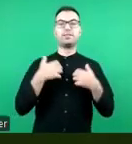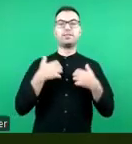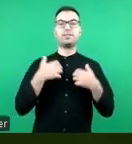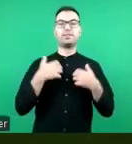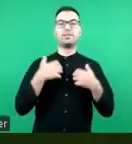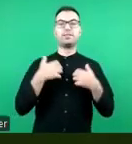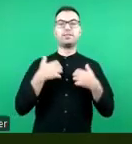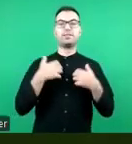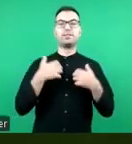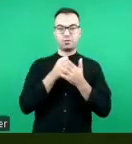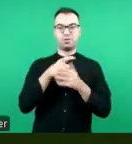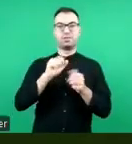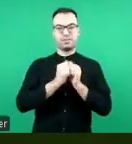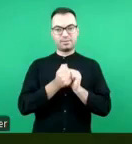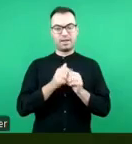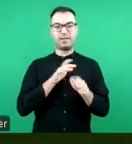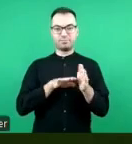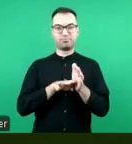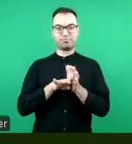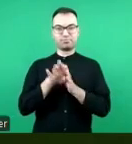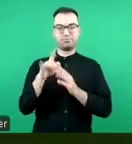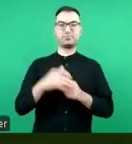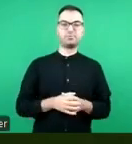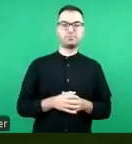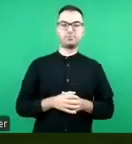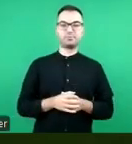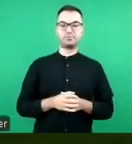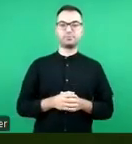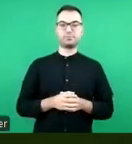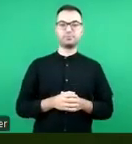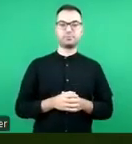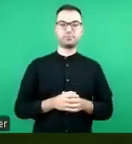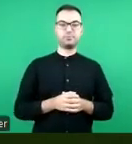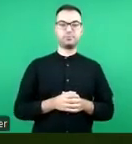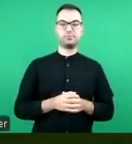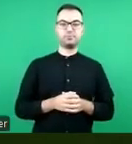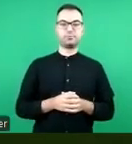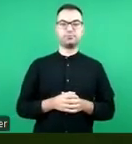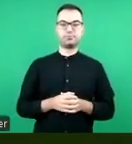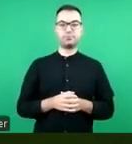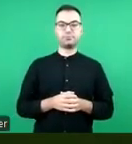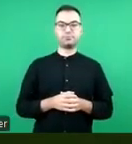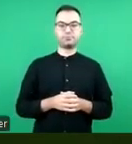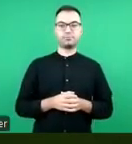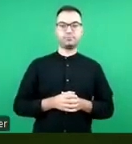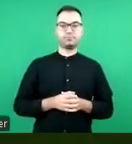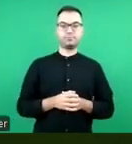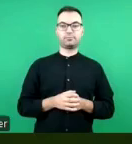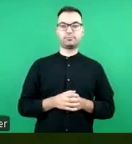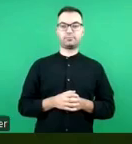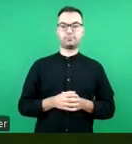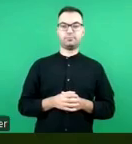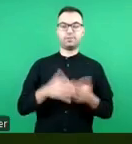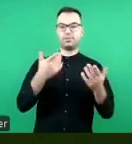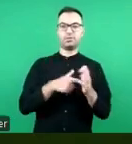that is what you can see here. Again, on the landscape scale is some kind of humpback